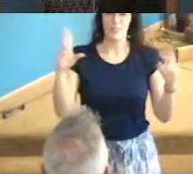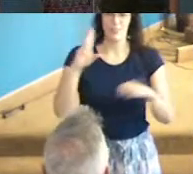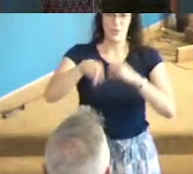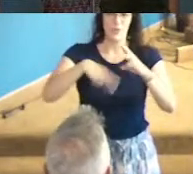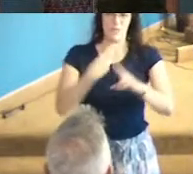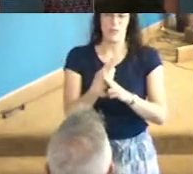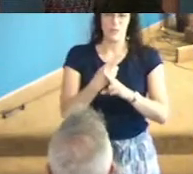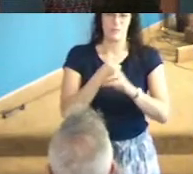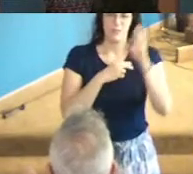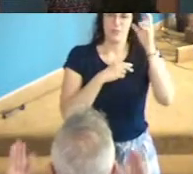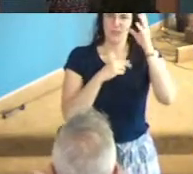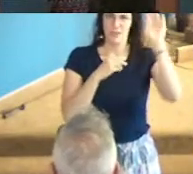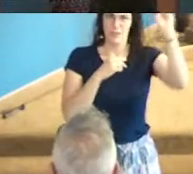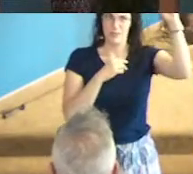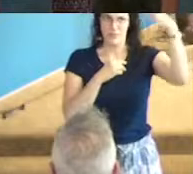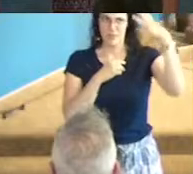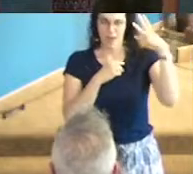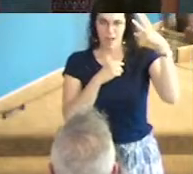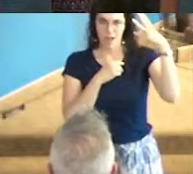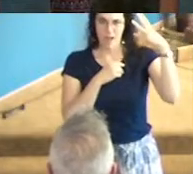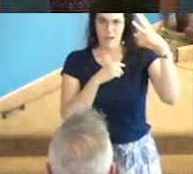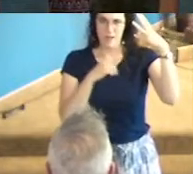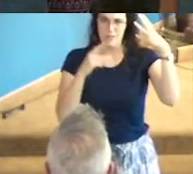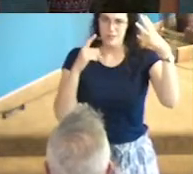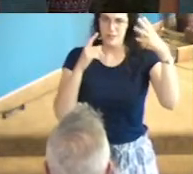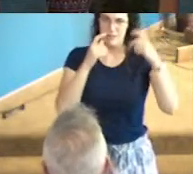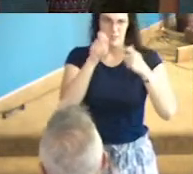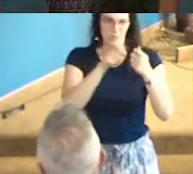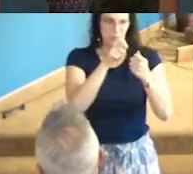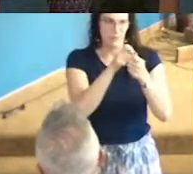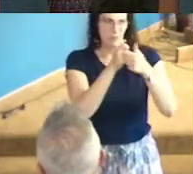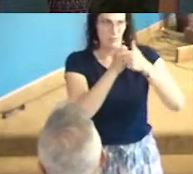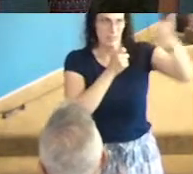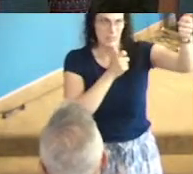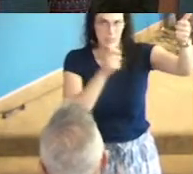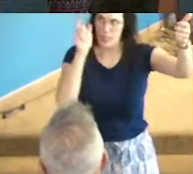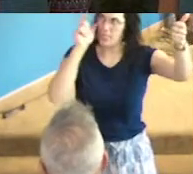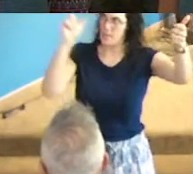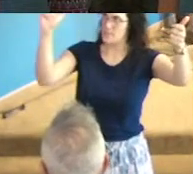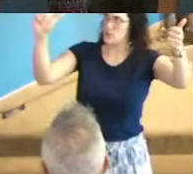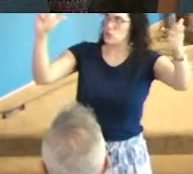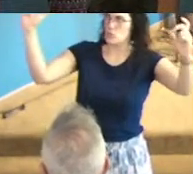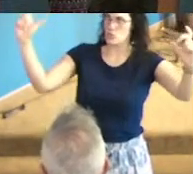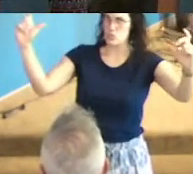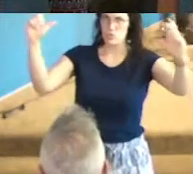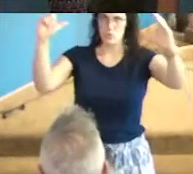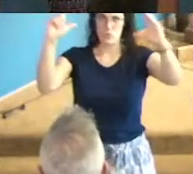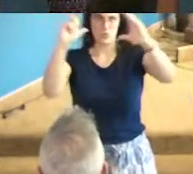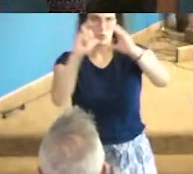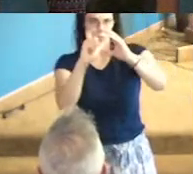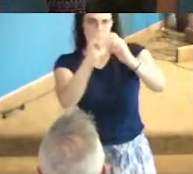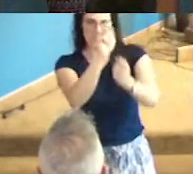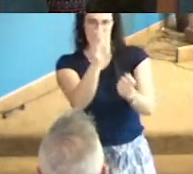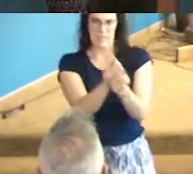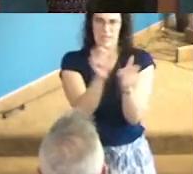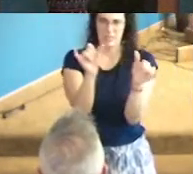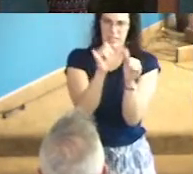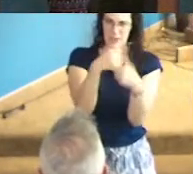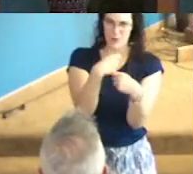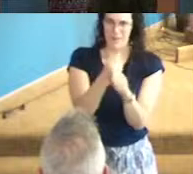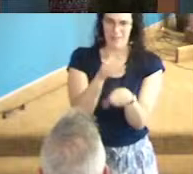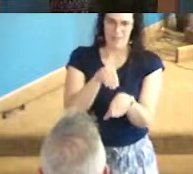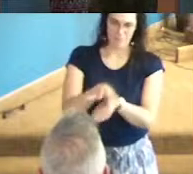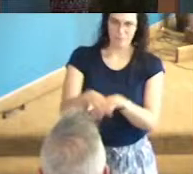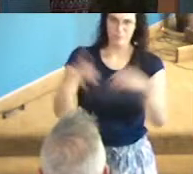the sun is the right distance from the earth and the moon the right distance from the earth and just the right size to be able to create the effect that